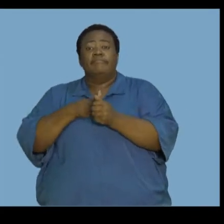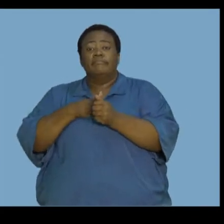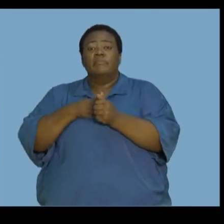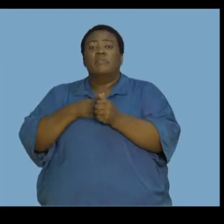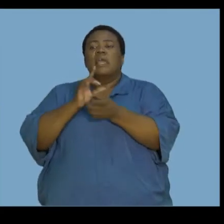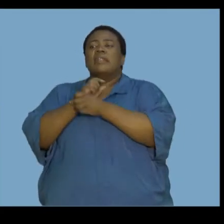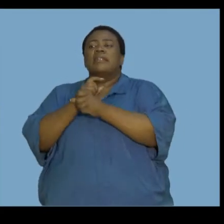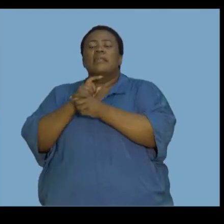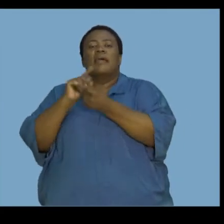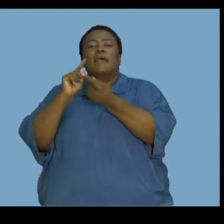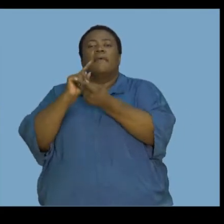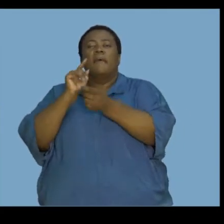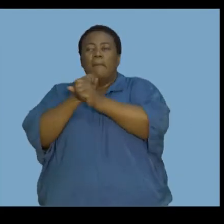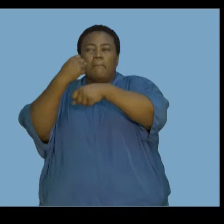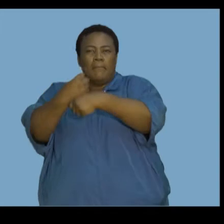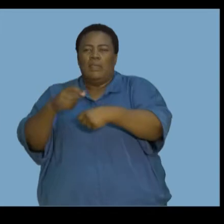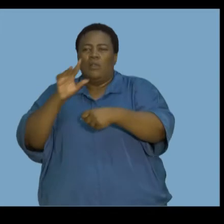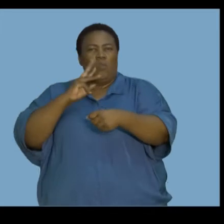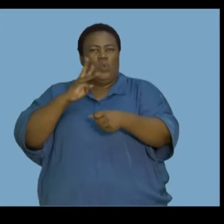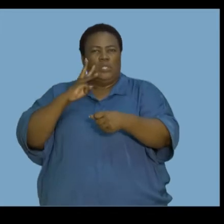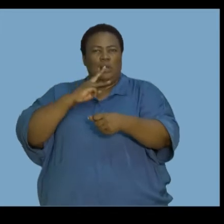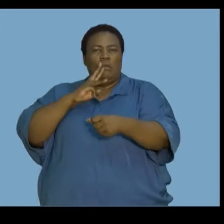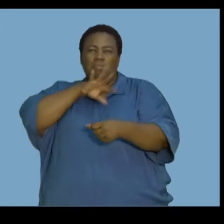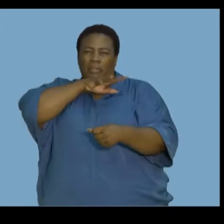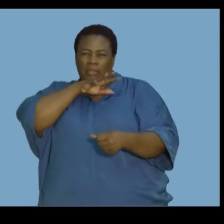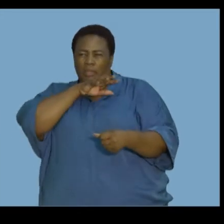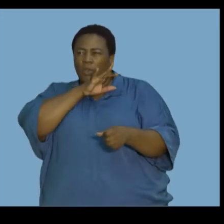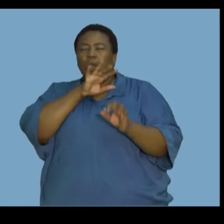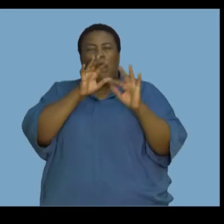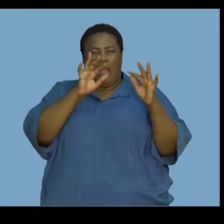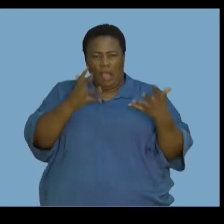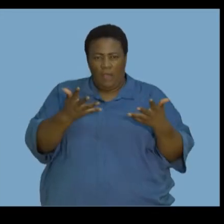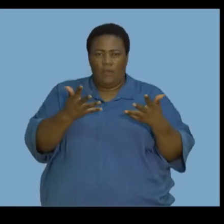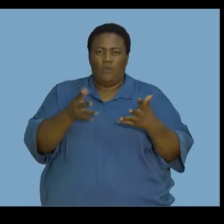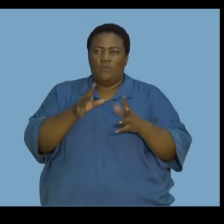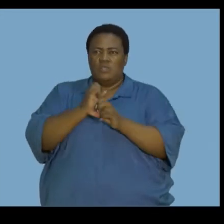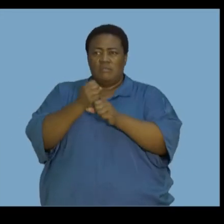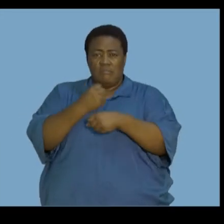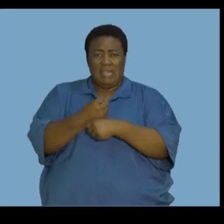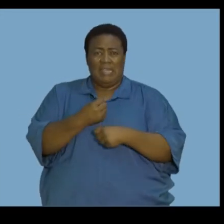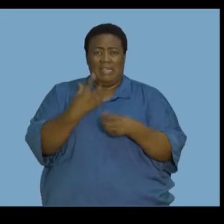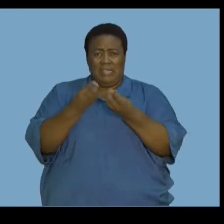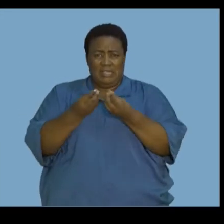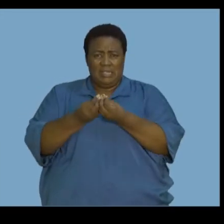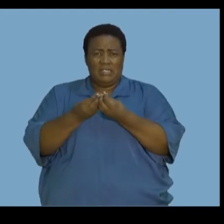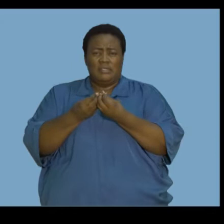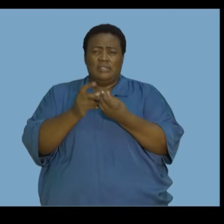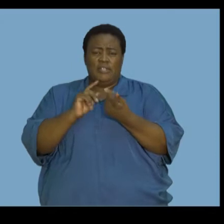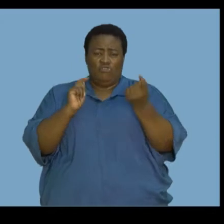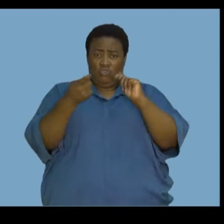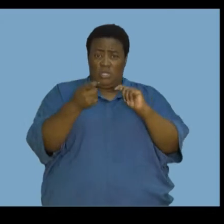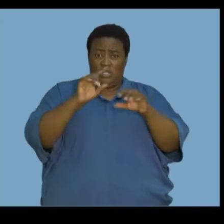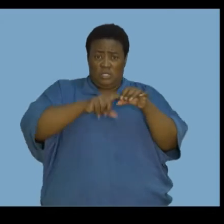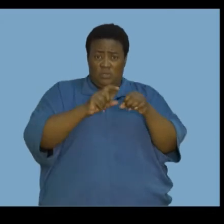how water is used domestically as well as in industries, and how they produce effluents or pollutants that change the quality